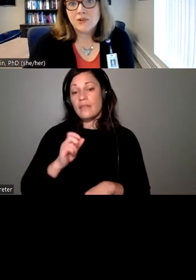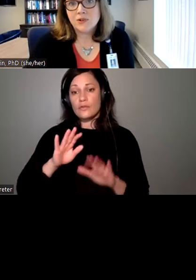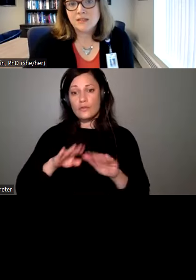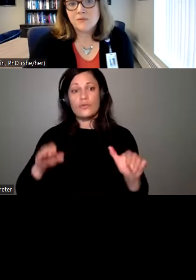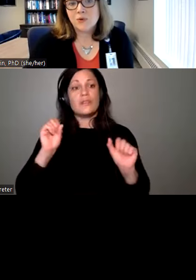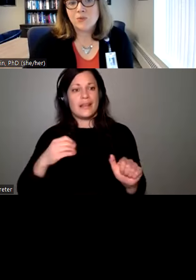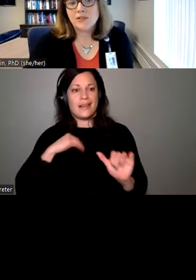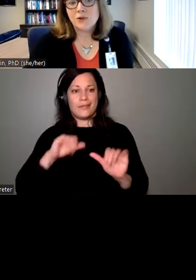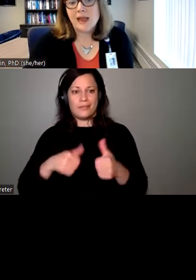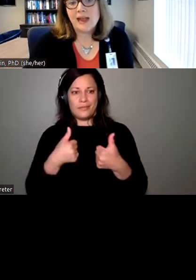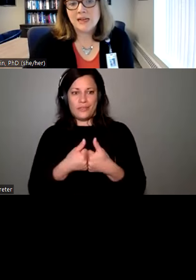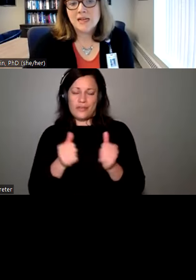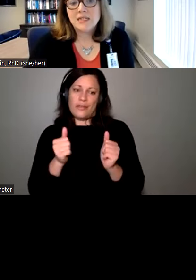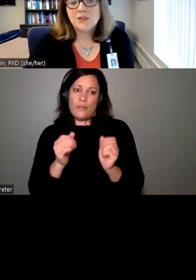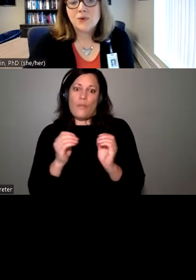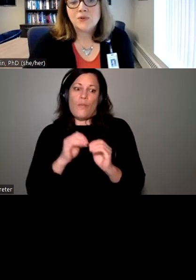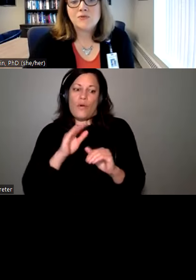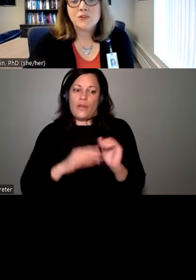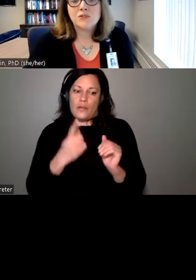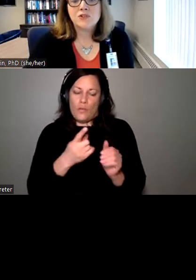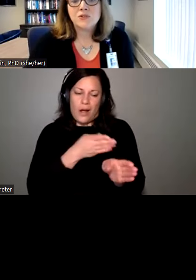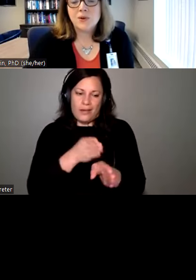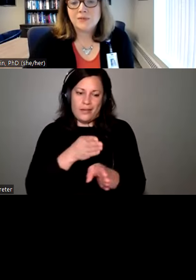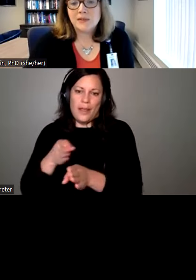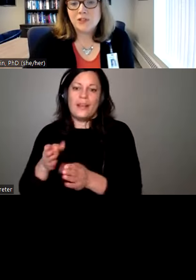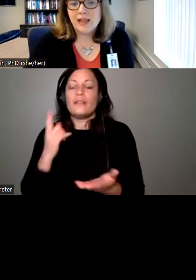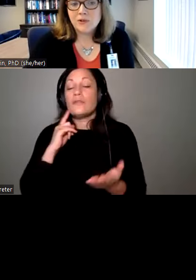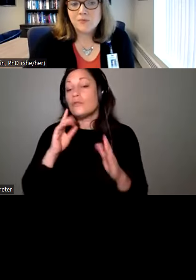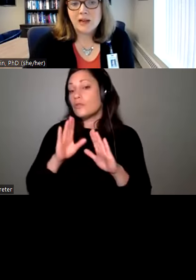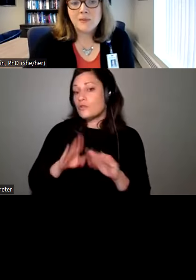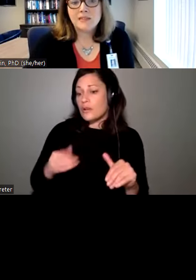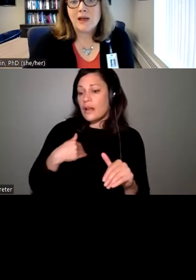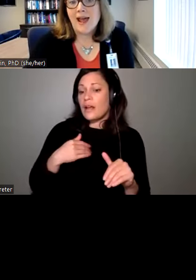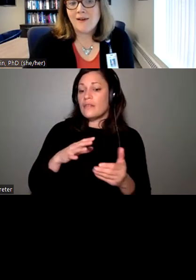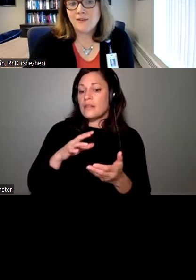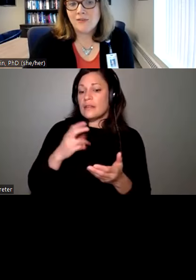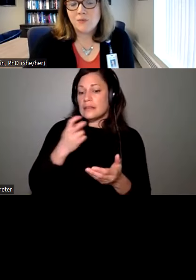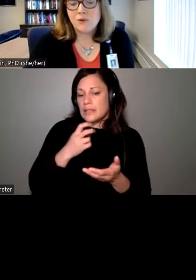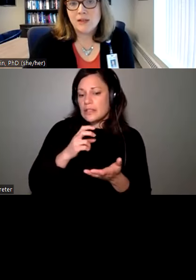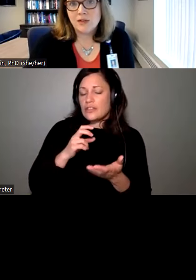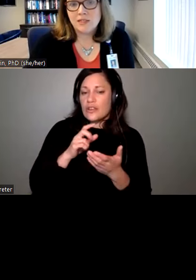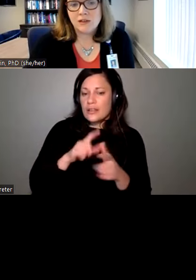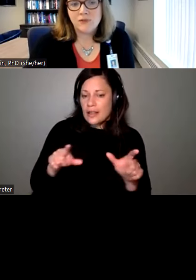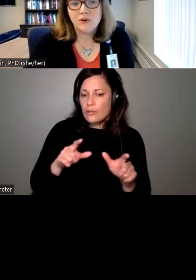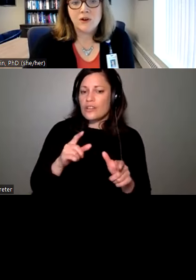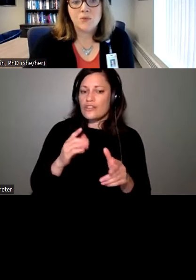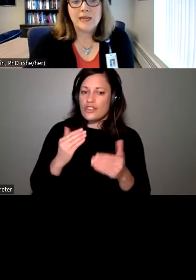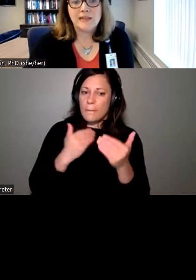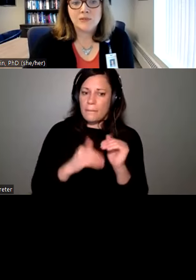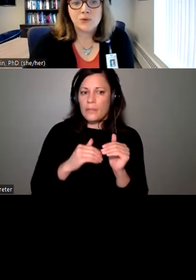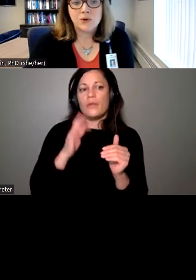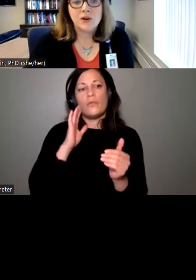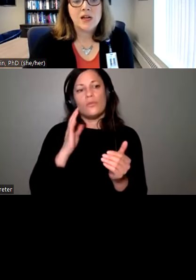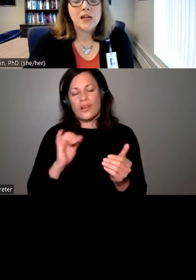have difficulties in more than one domain. So for children who have speech and language impairment, about half of them will meet criteria for a